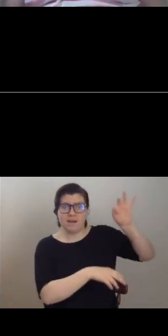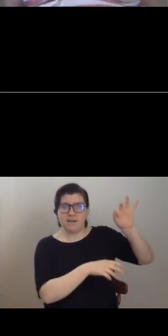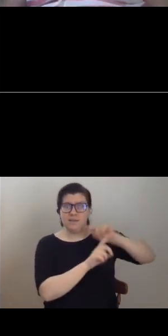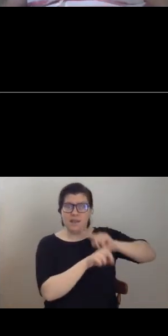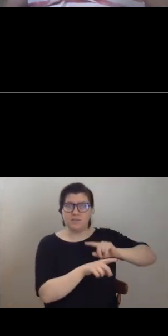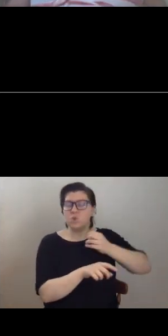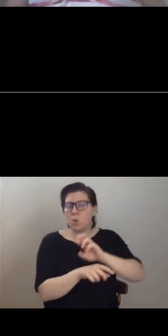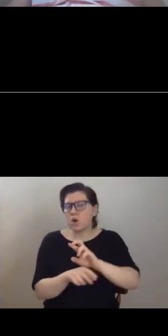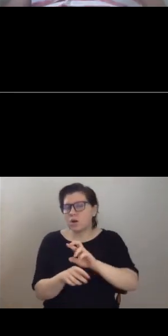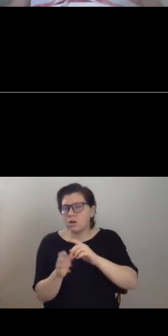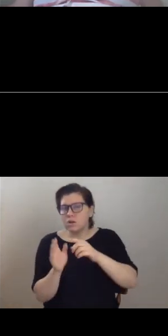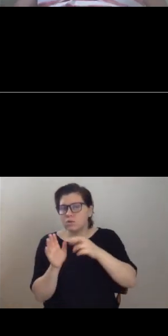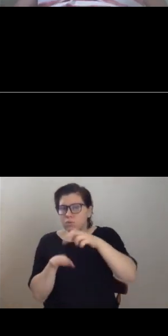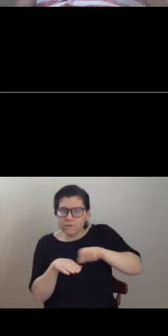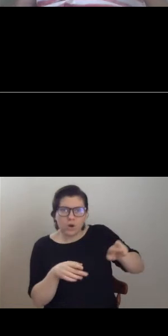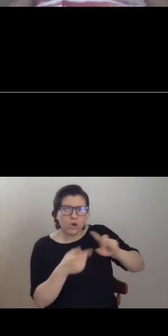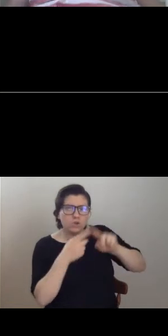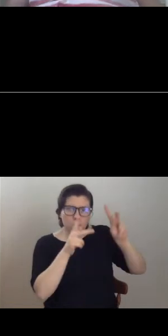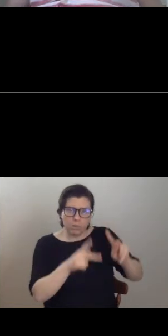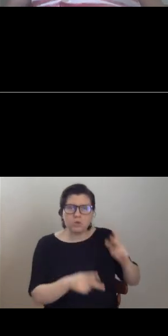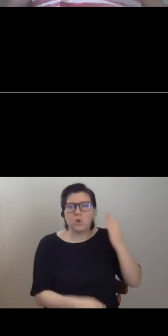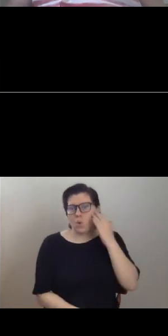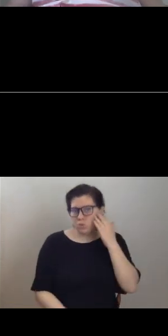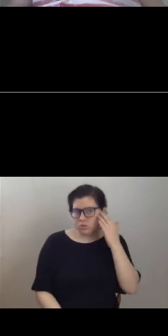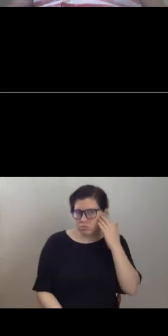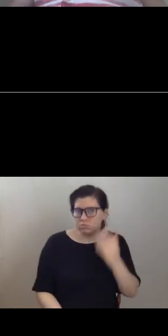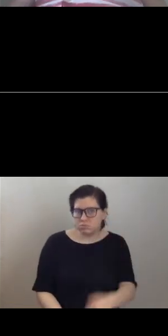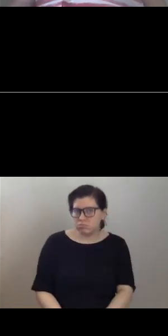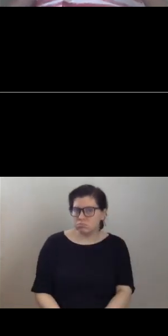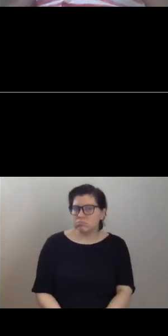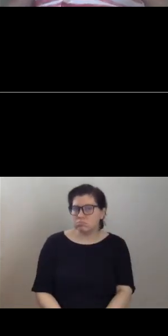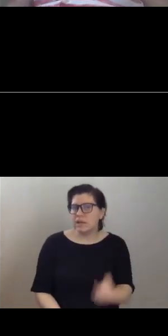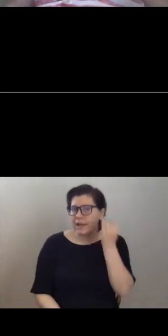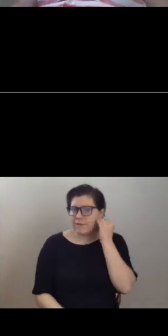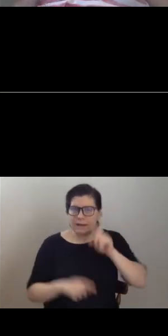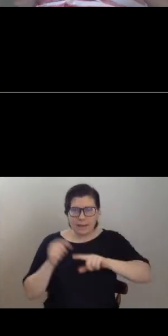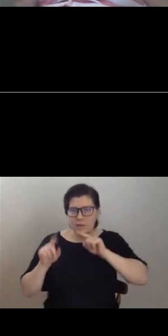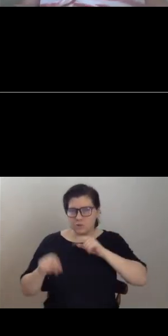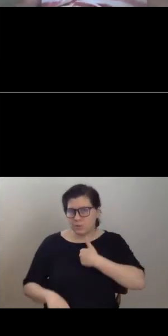someone that can help you get that answer if I can't get it for you myself.